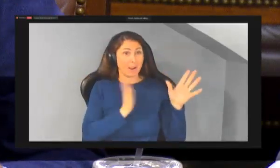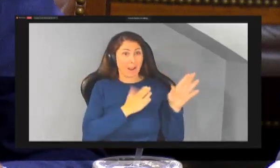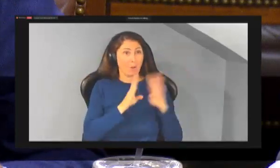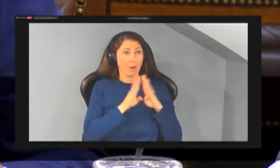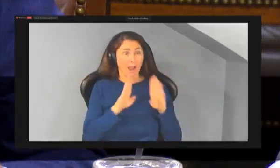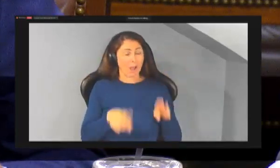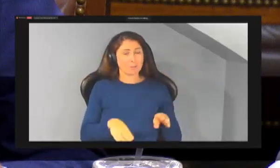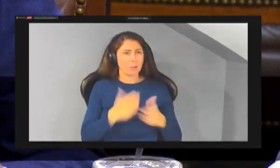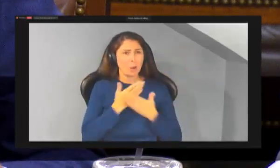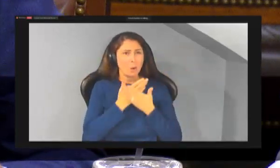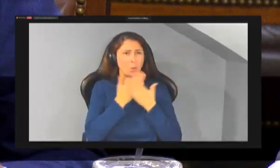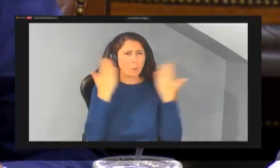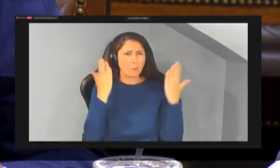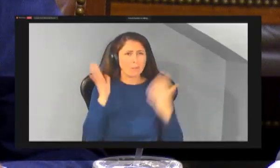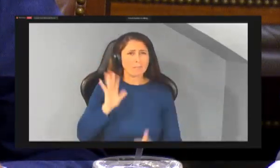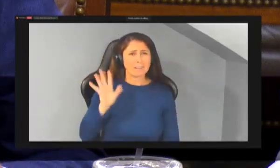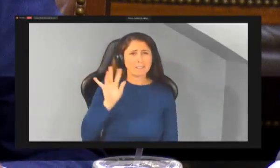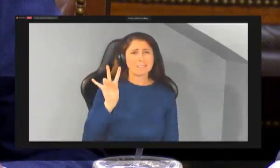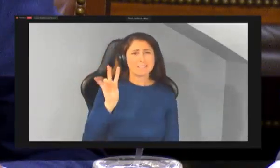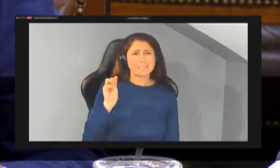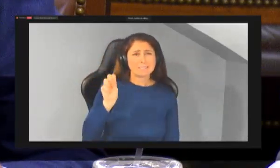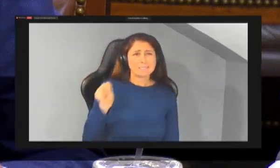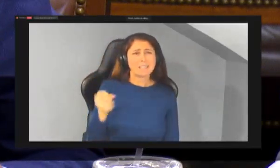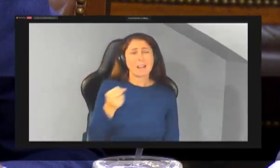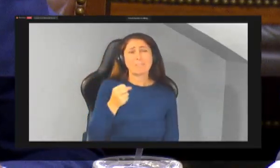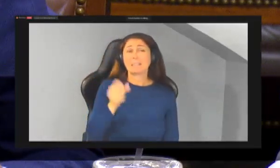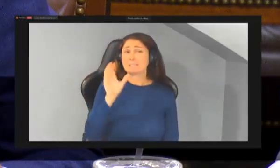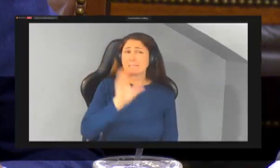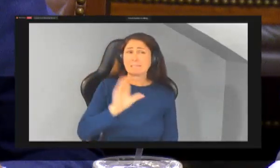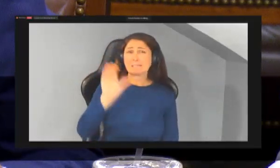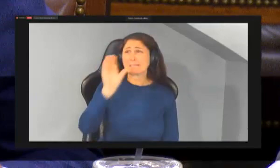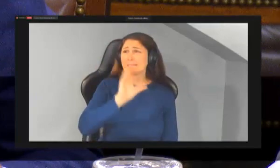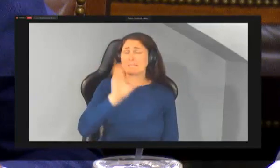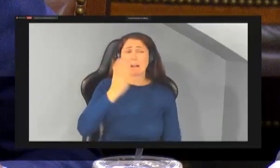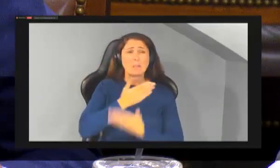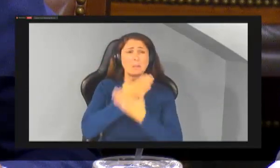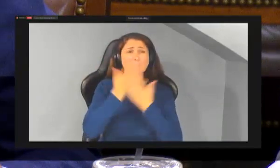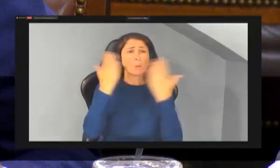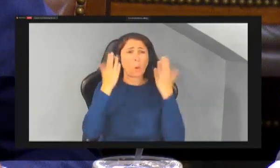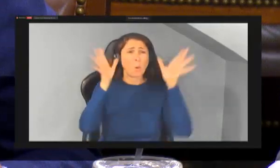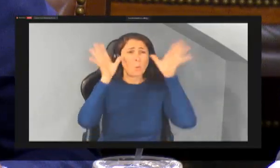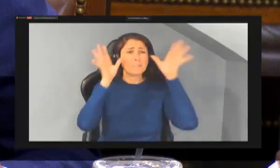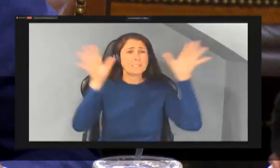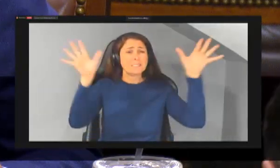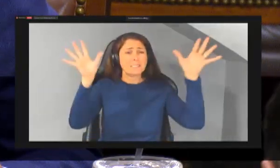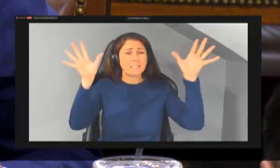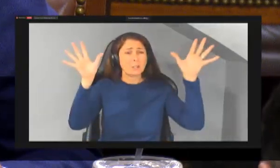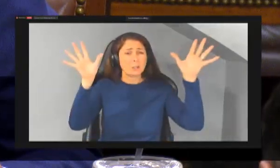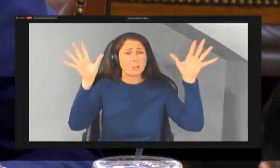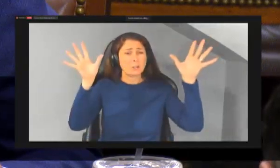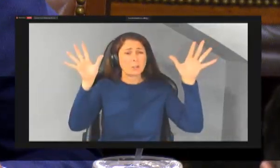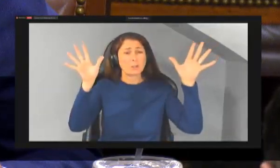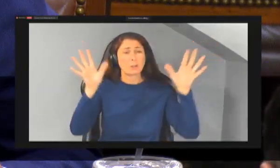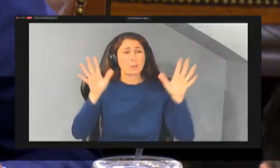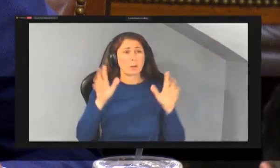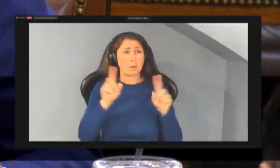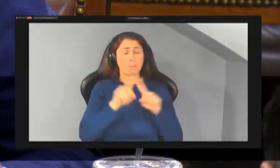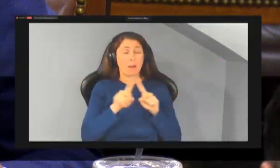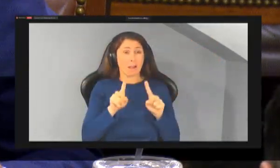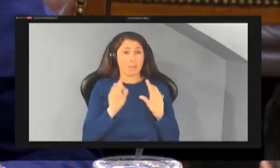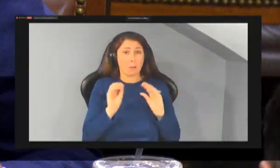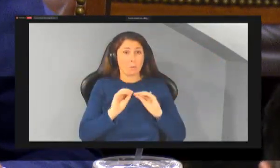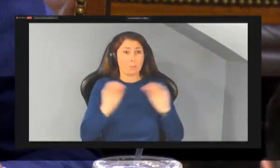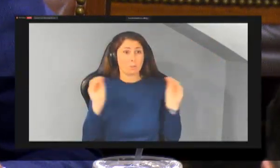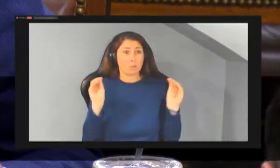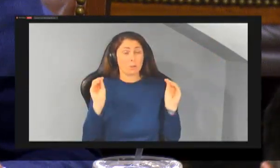In the late 70s, you could not find a deer. There were no deer living inside, a stray or two maybe, but there was not herds,